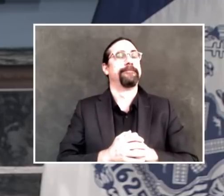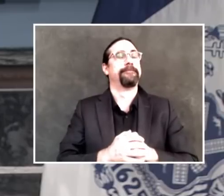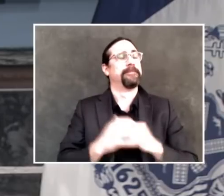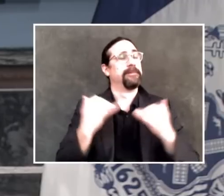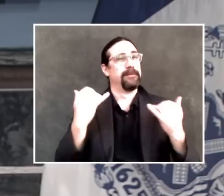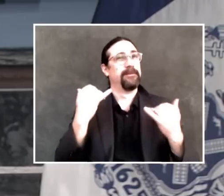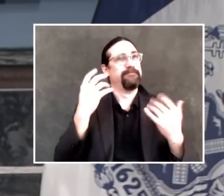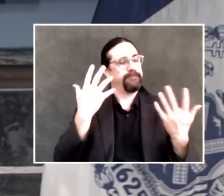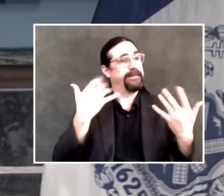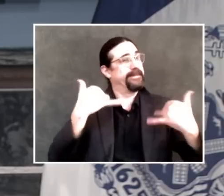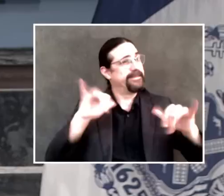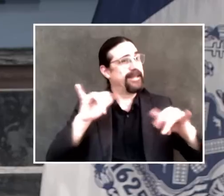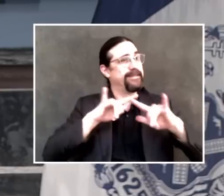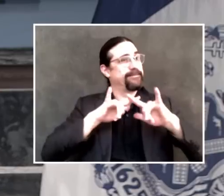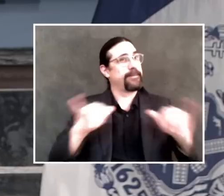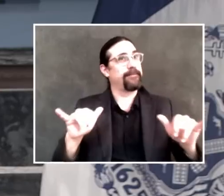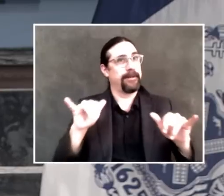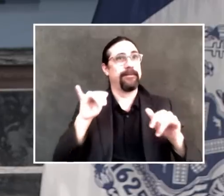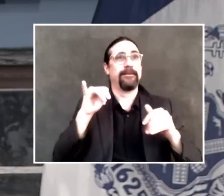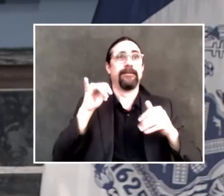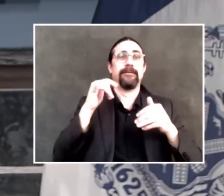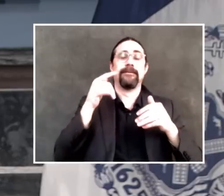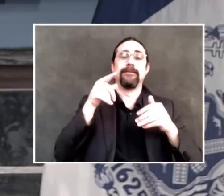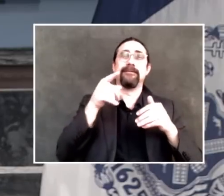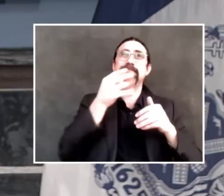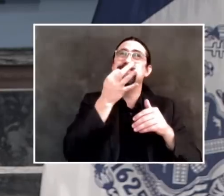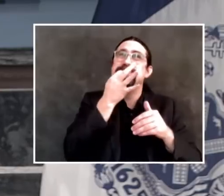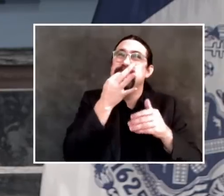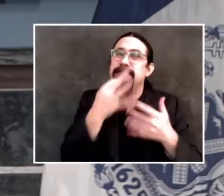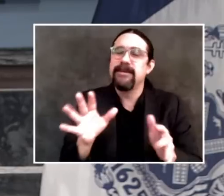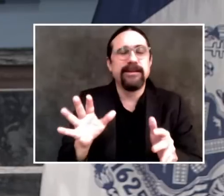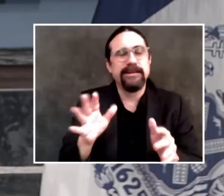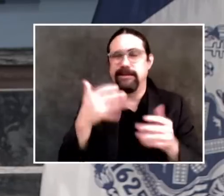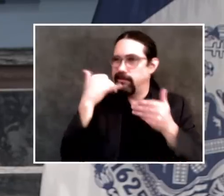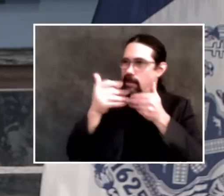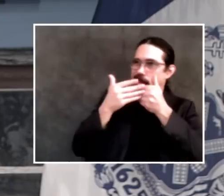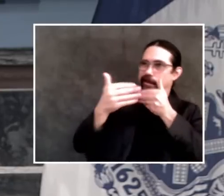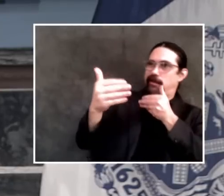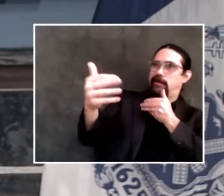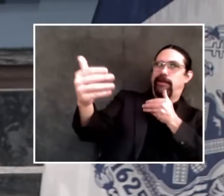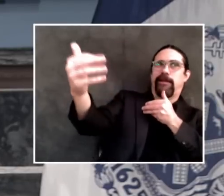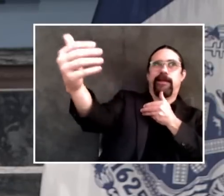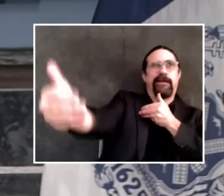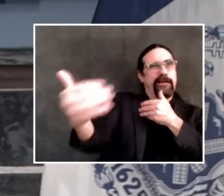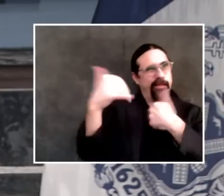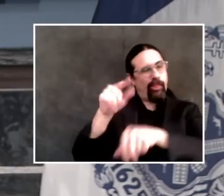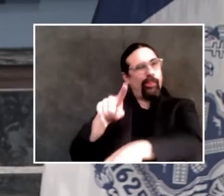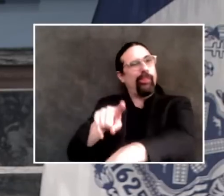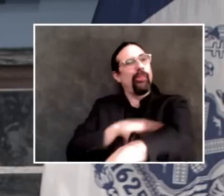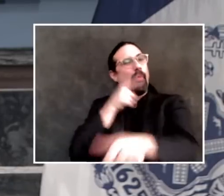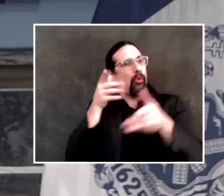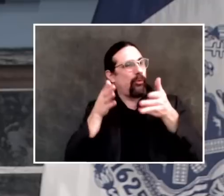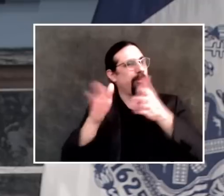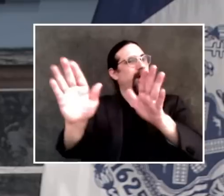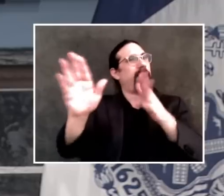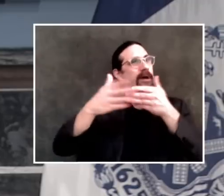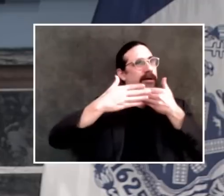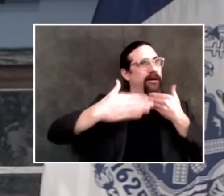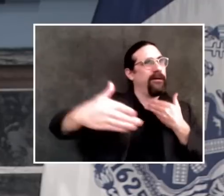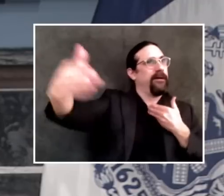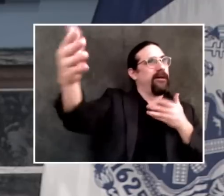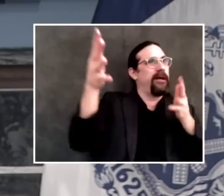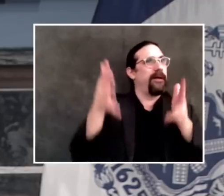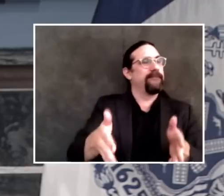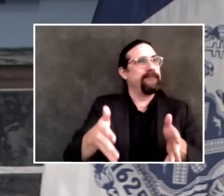said from day one, this is going to be a long battle. It's going to be a tough battle. So the first thing I'm going to tell you is not expect instant gratification or